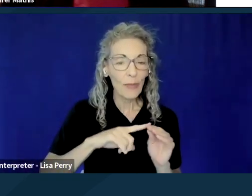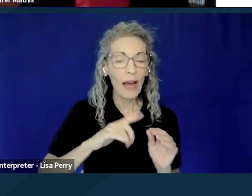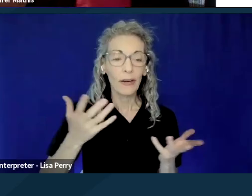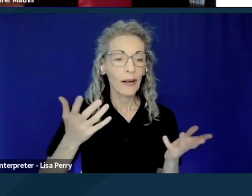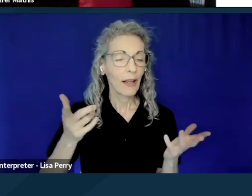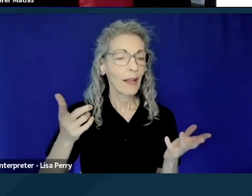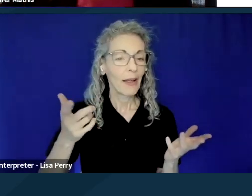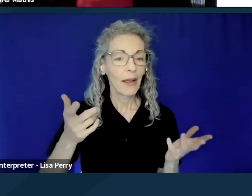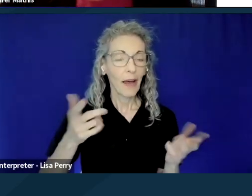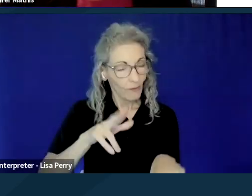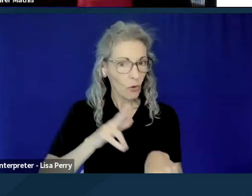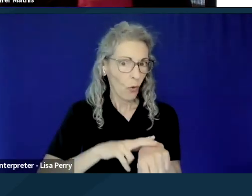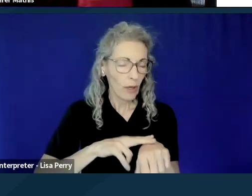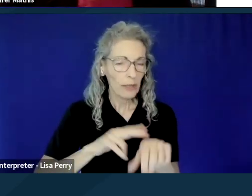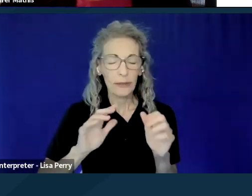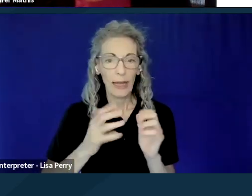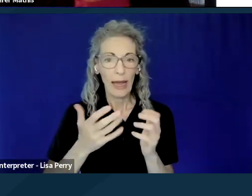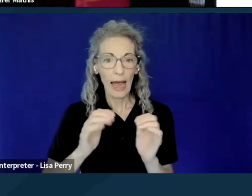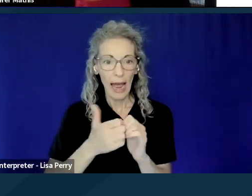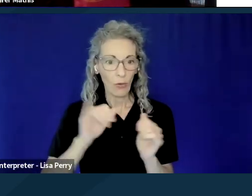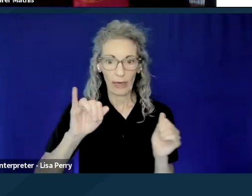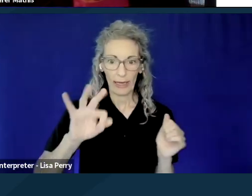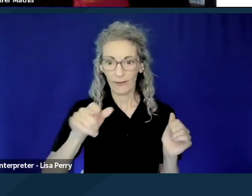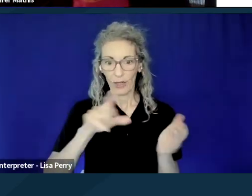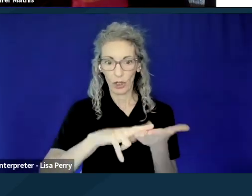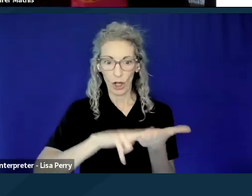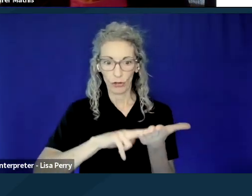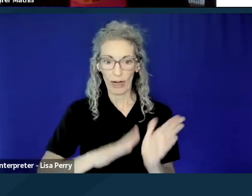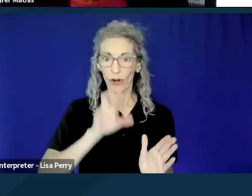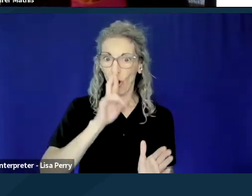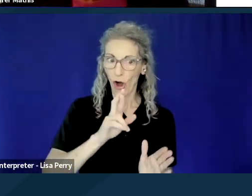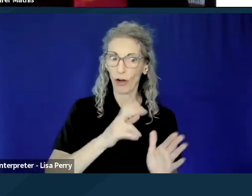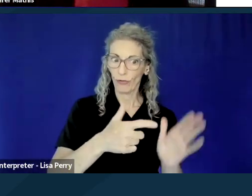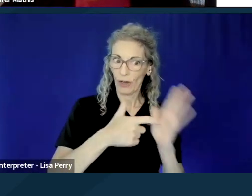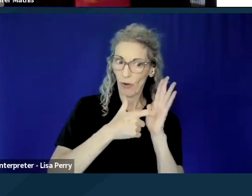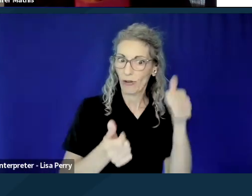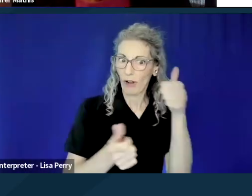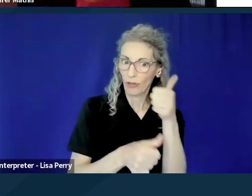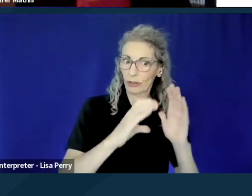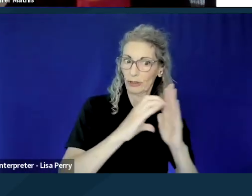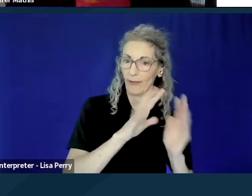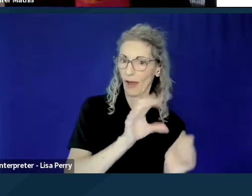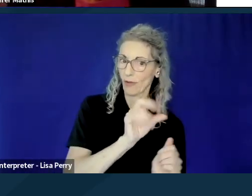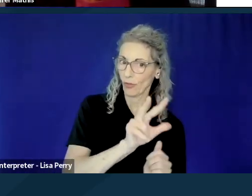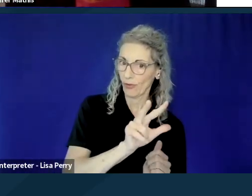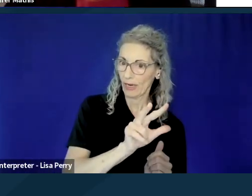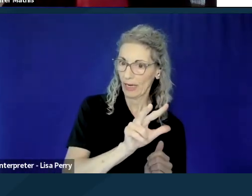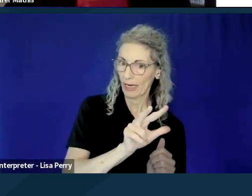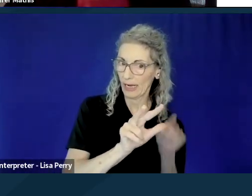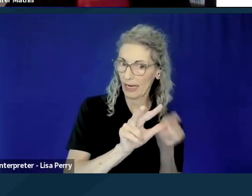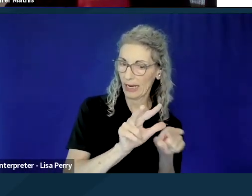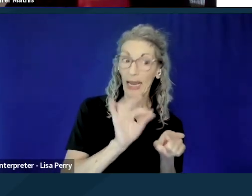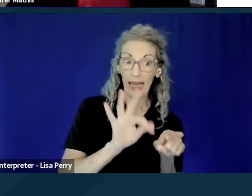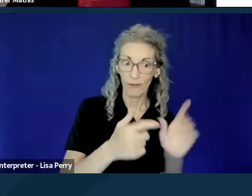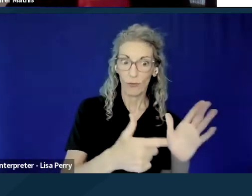course, um, if contractors were required by Section 503 to